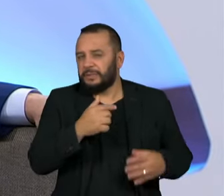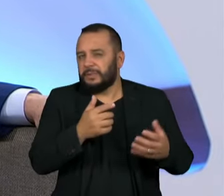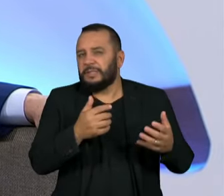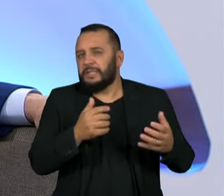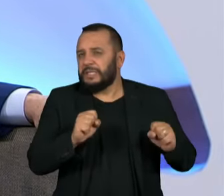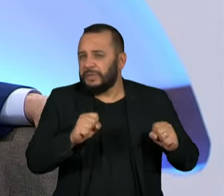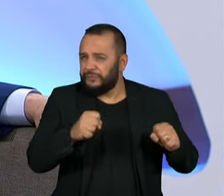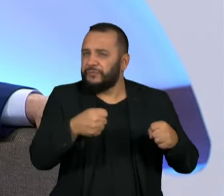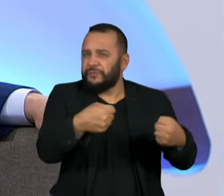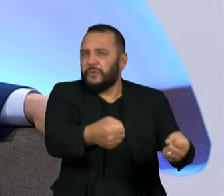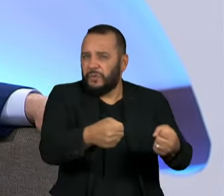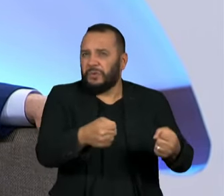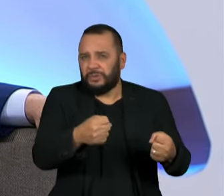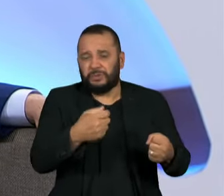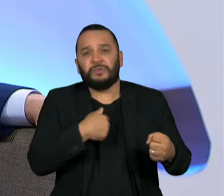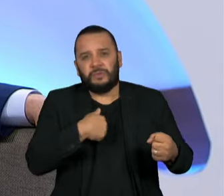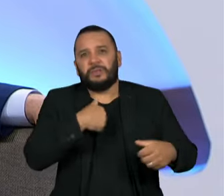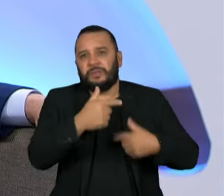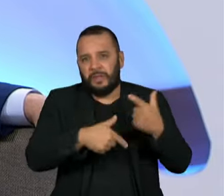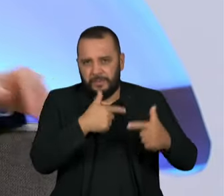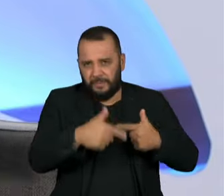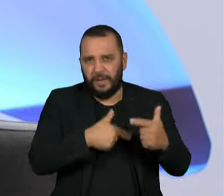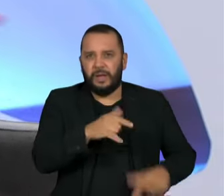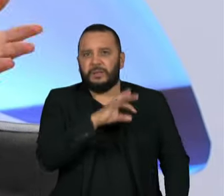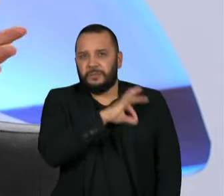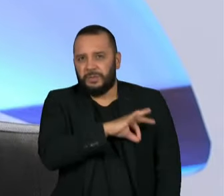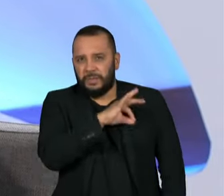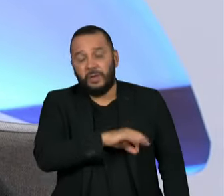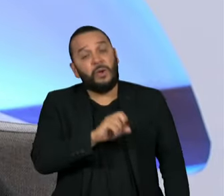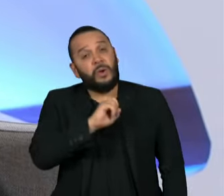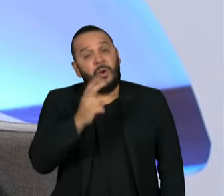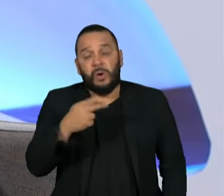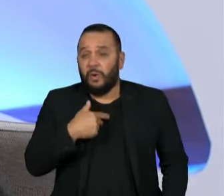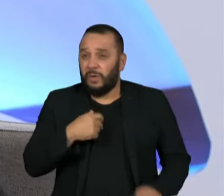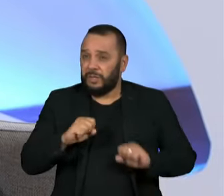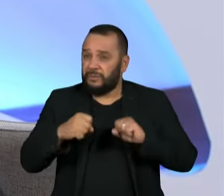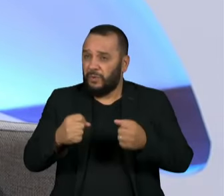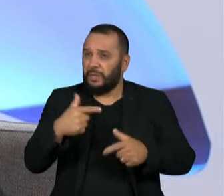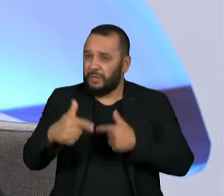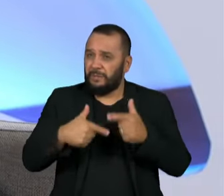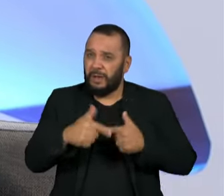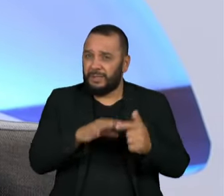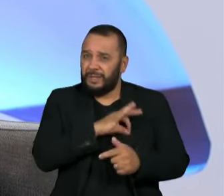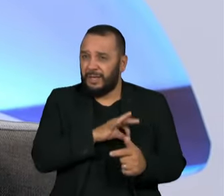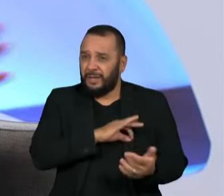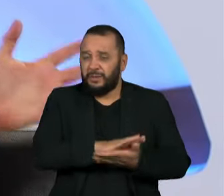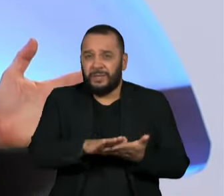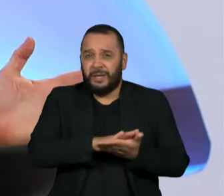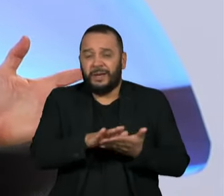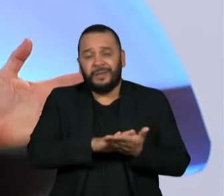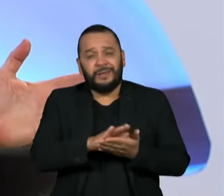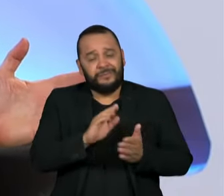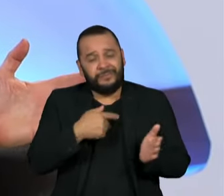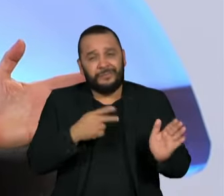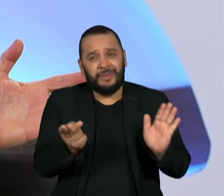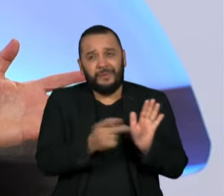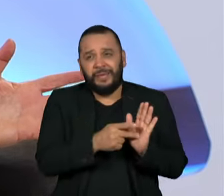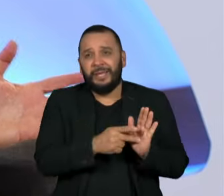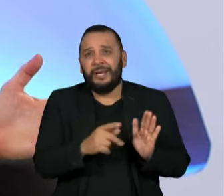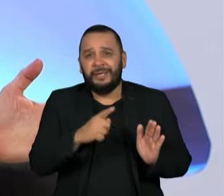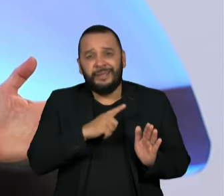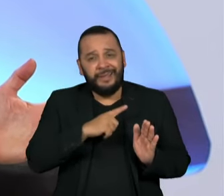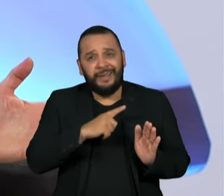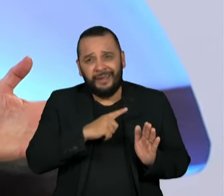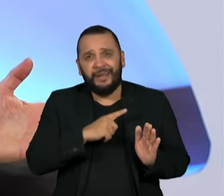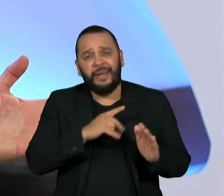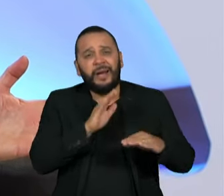efforts are in paid labor or whether they're in unpaid labor, which really accounts for